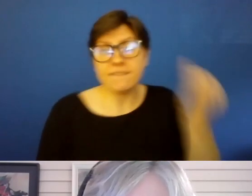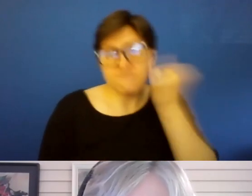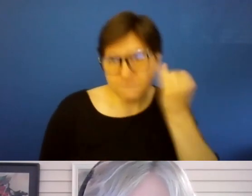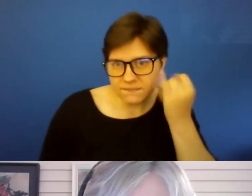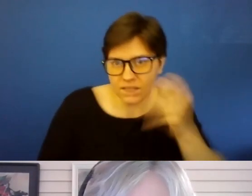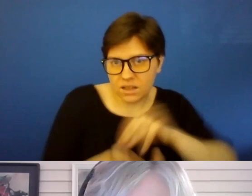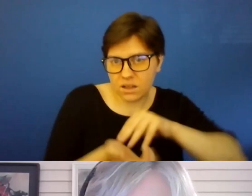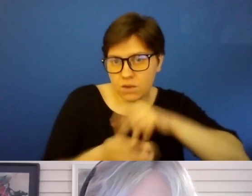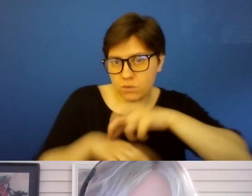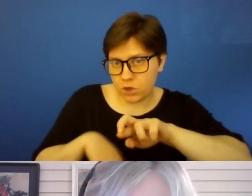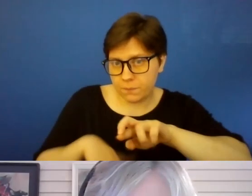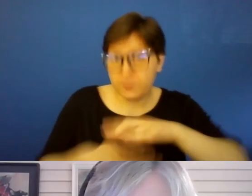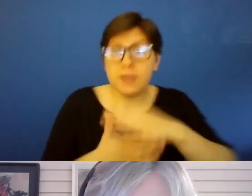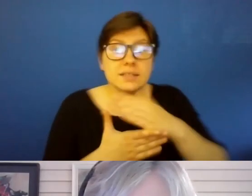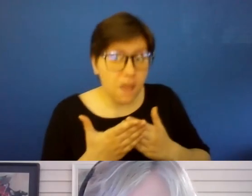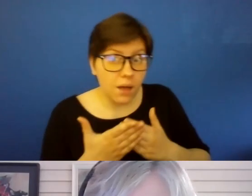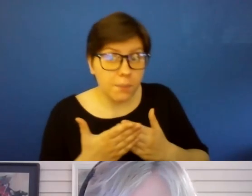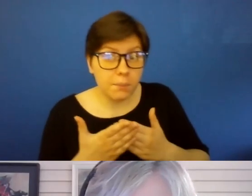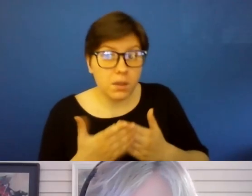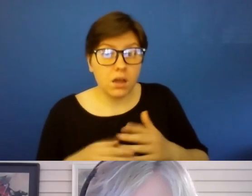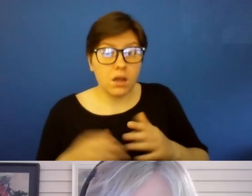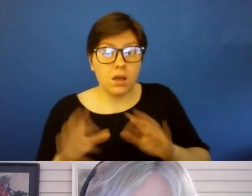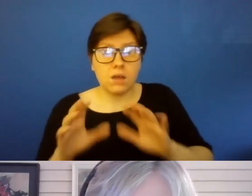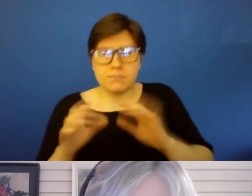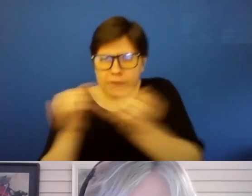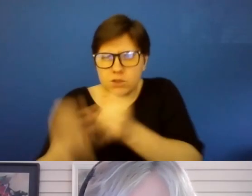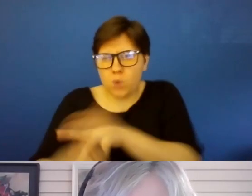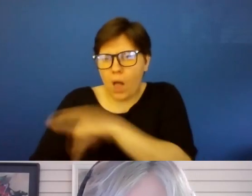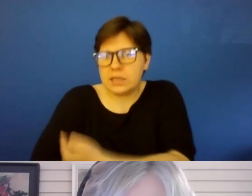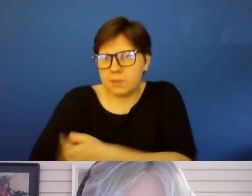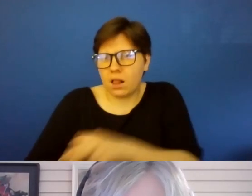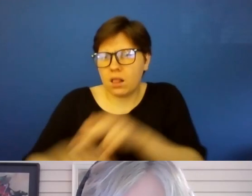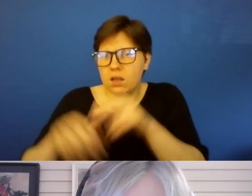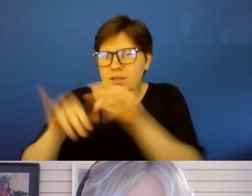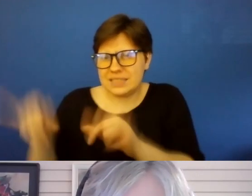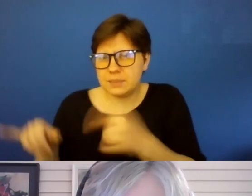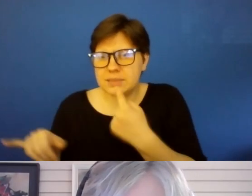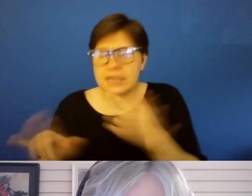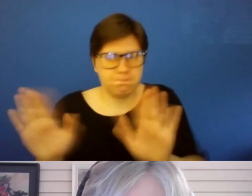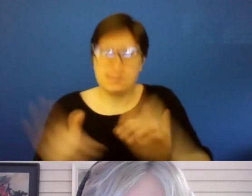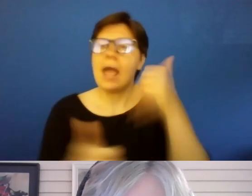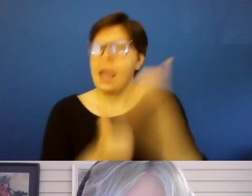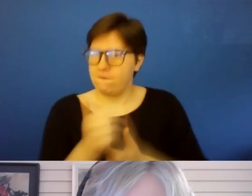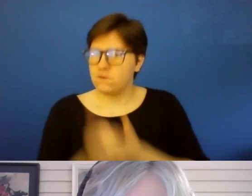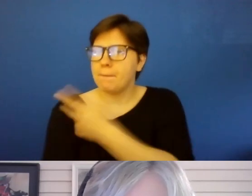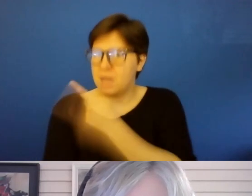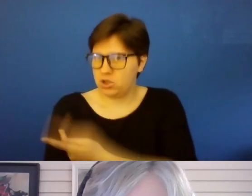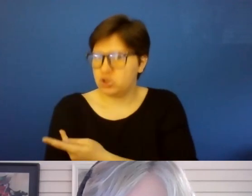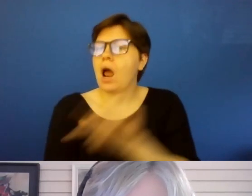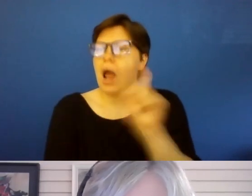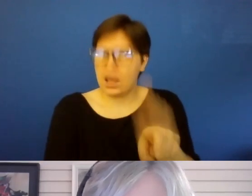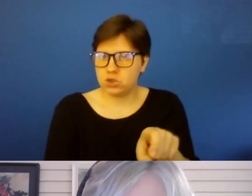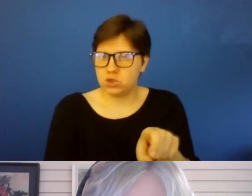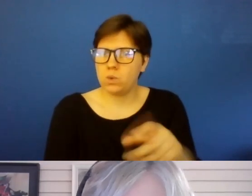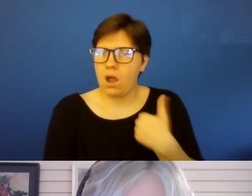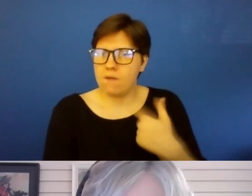you there, but some facilities, some individual hospital systems say, no, every single patient that wants MAID has to have a mental